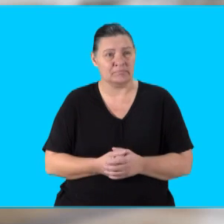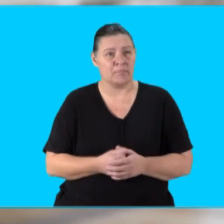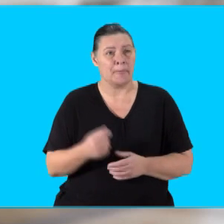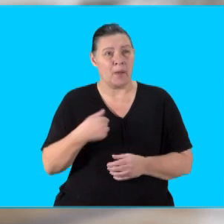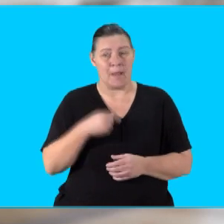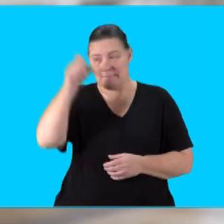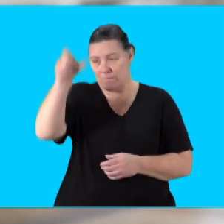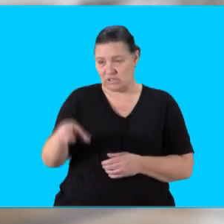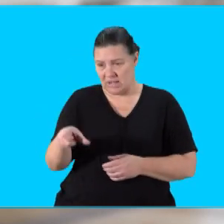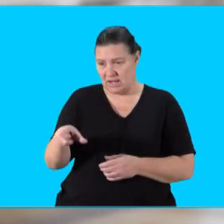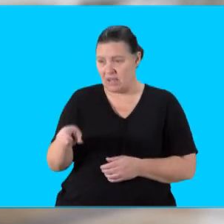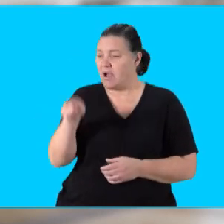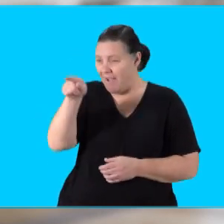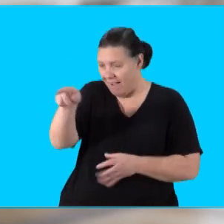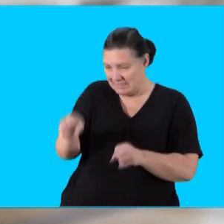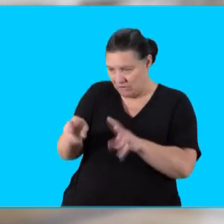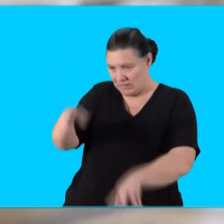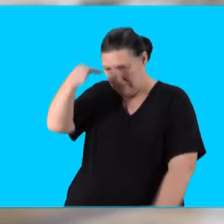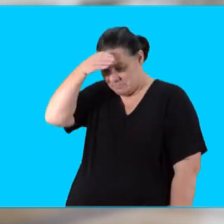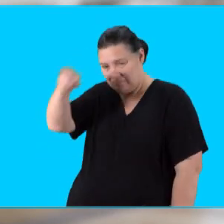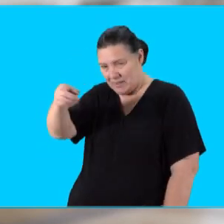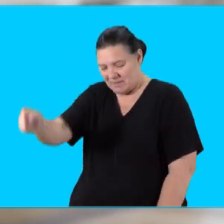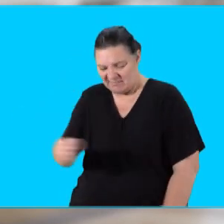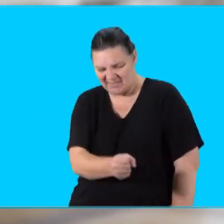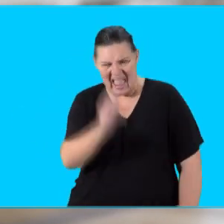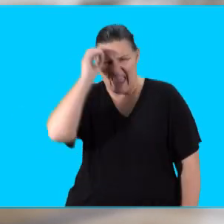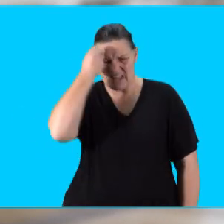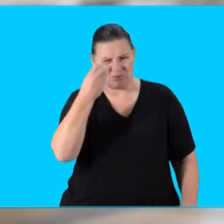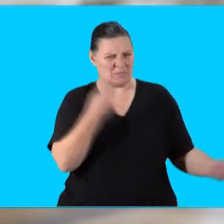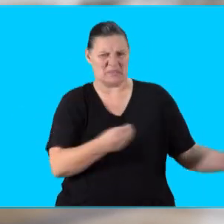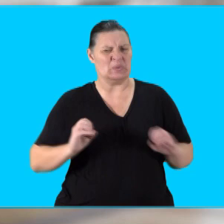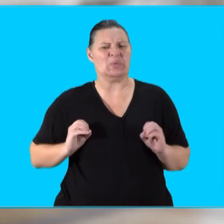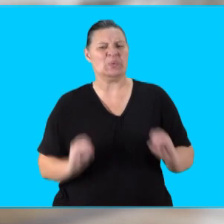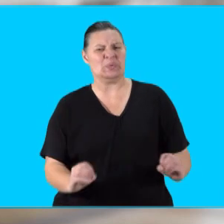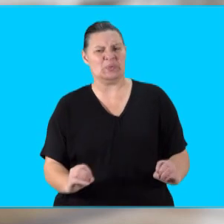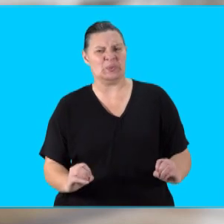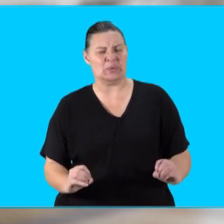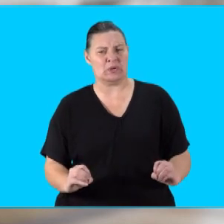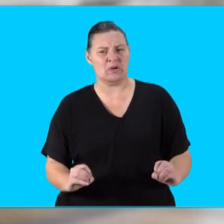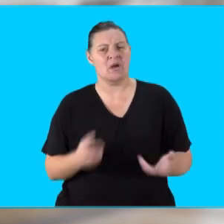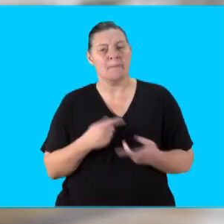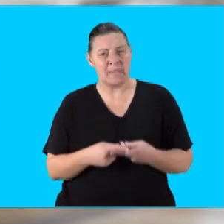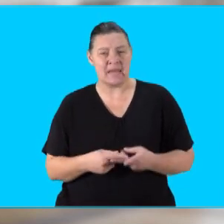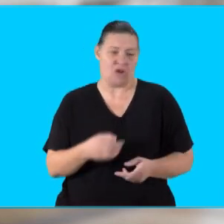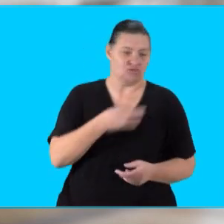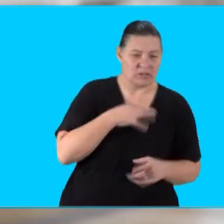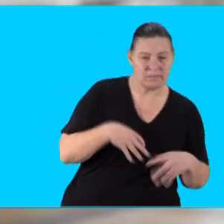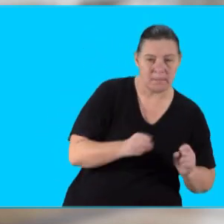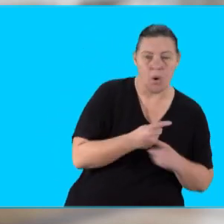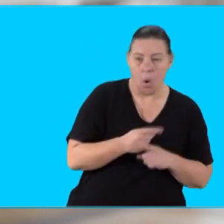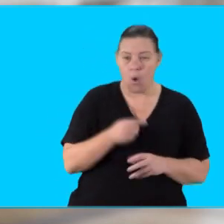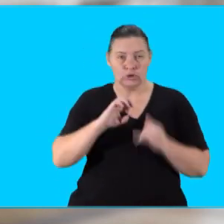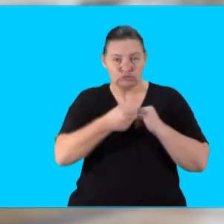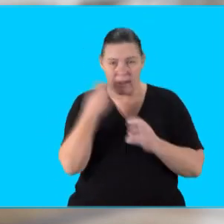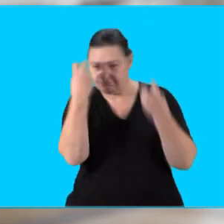as shareholders the directors who are not interested in the business, who are not going to take risk or even find investors so